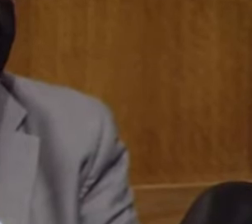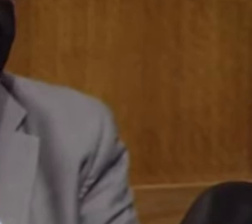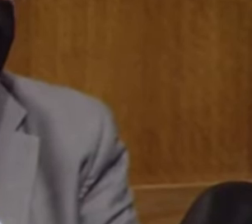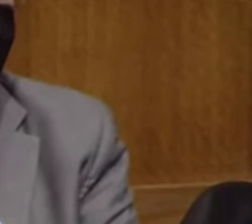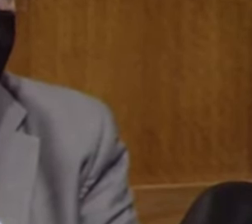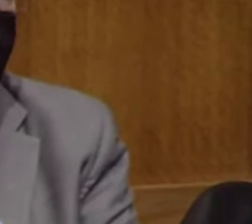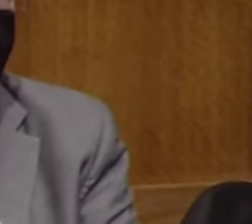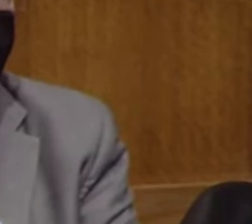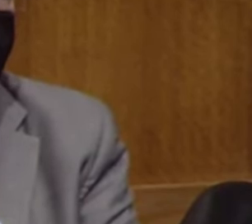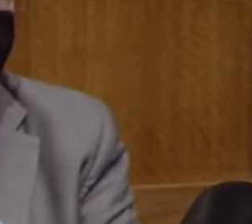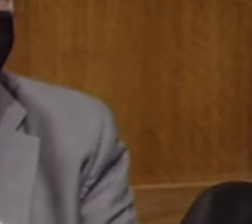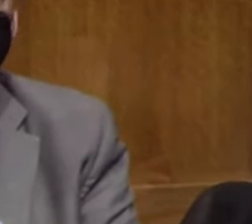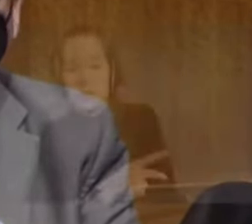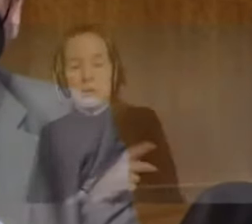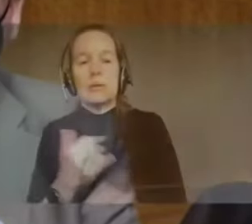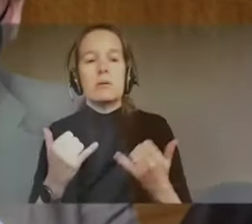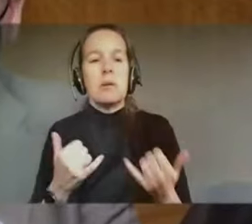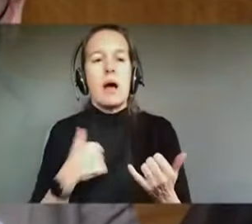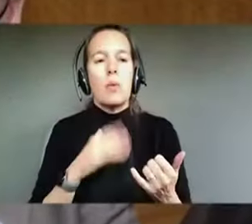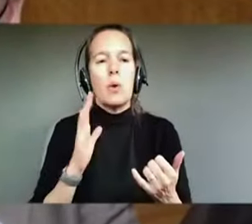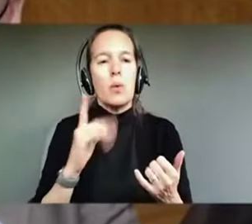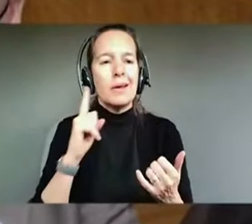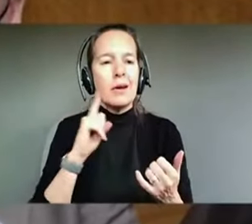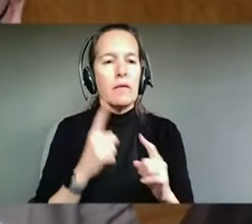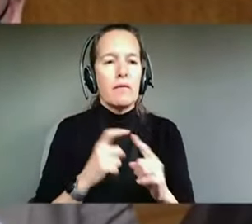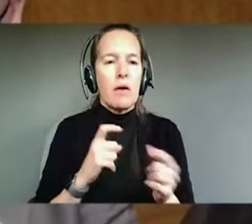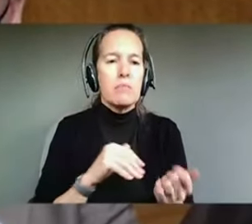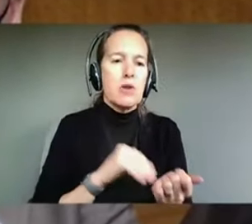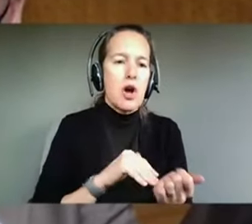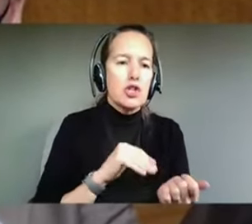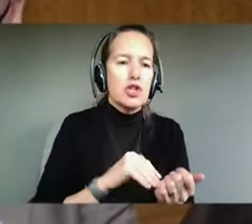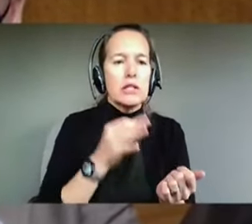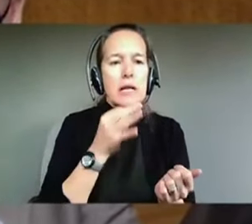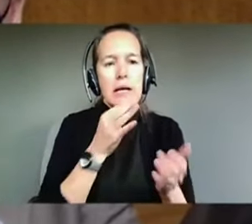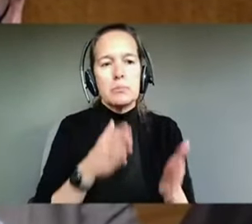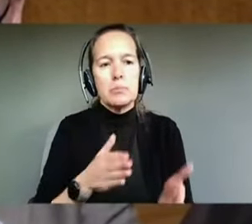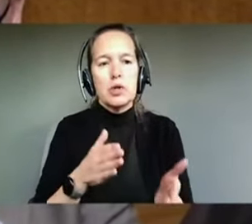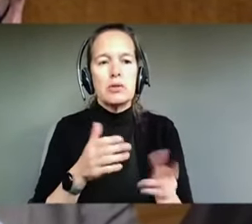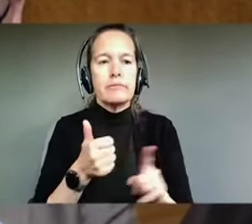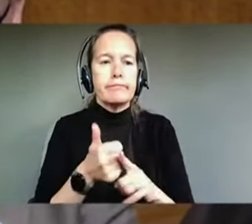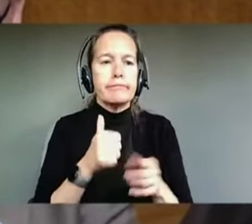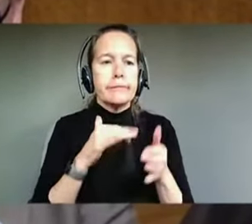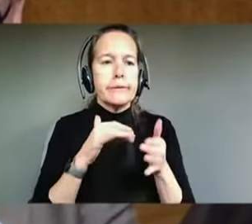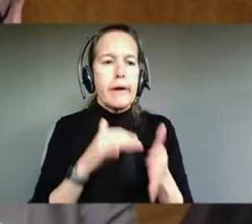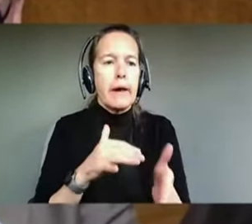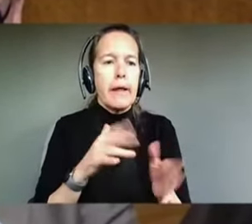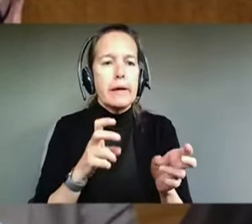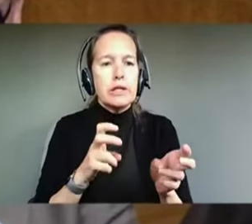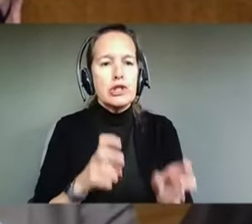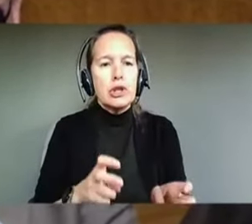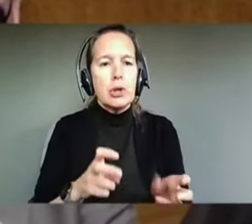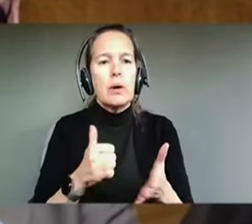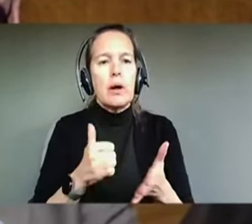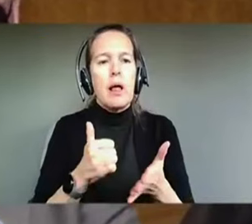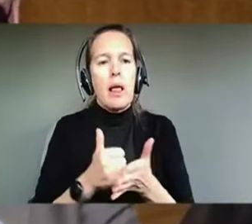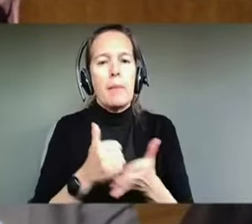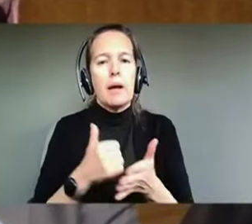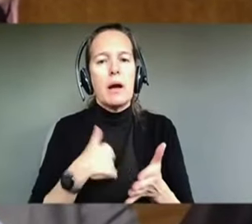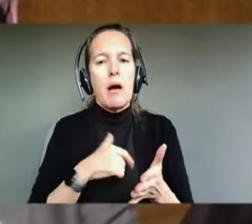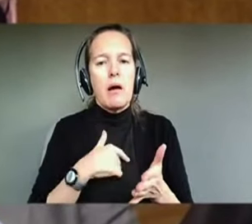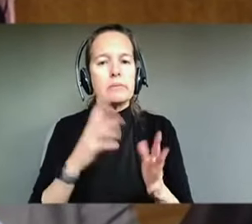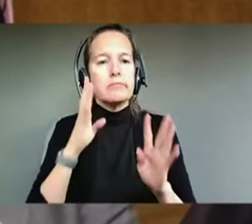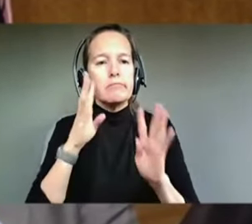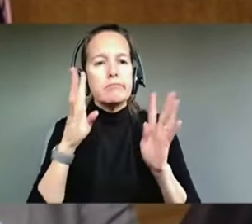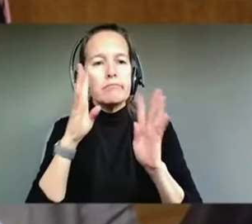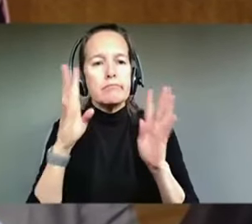of experts, doctors and experts who are studying the issue and trying to help us come up with some solutions